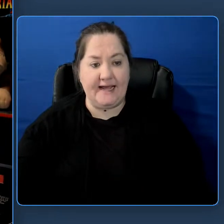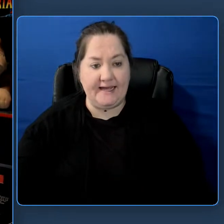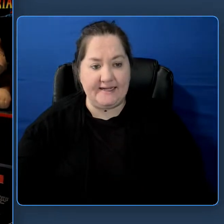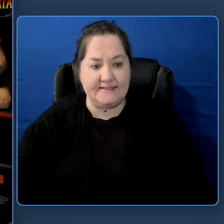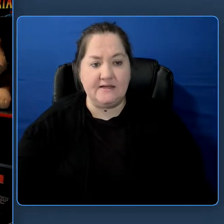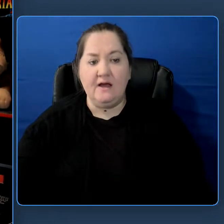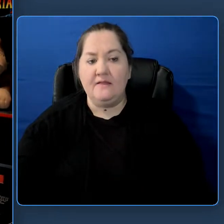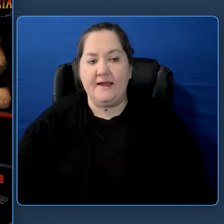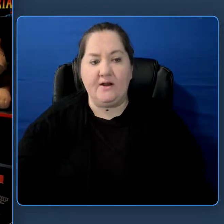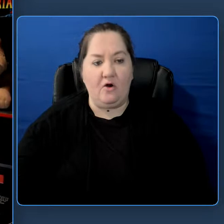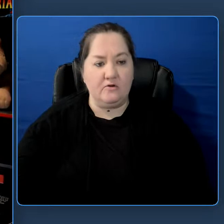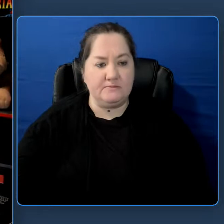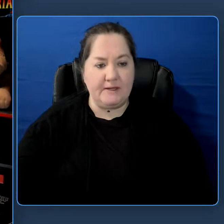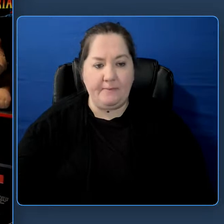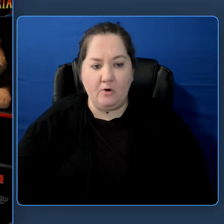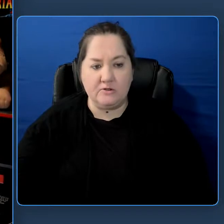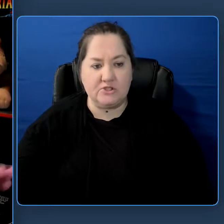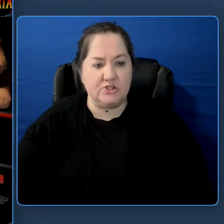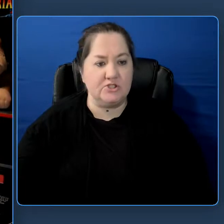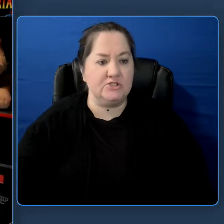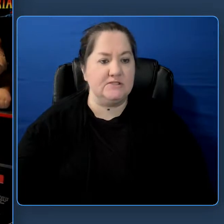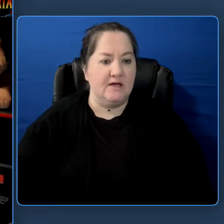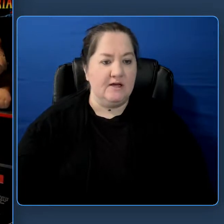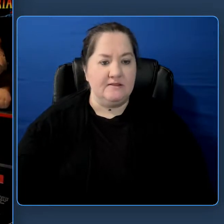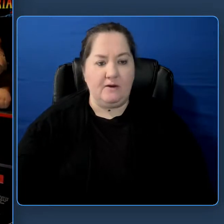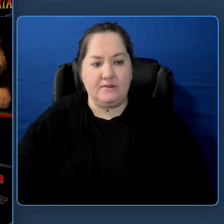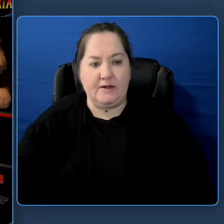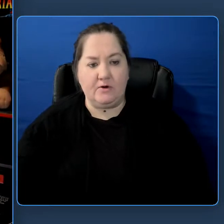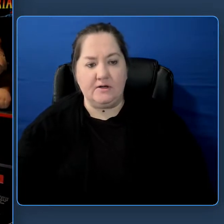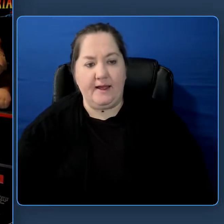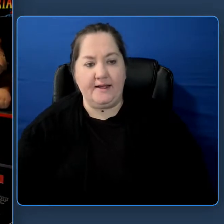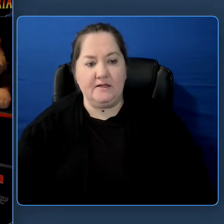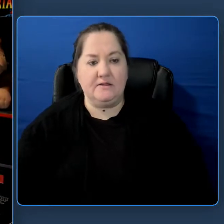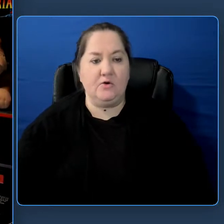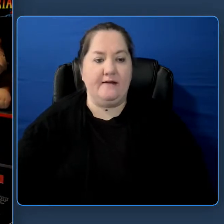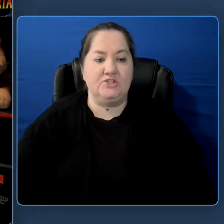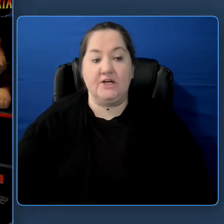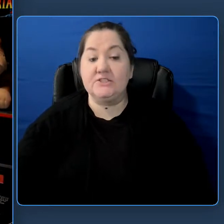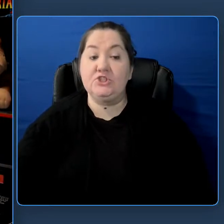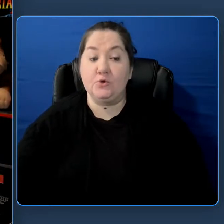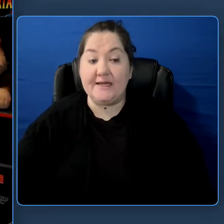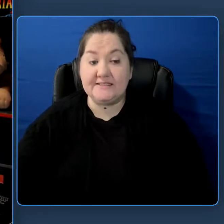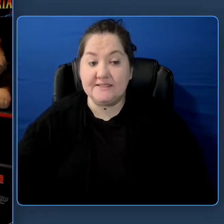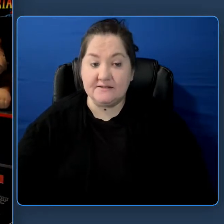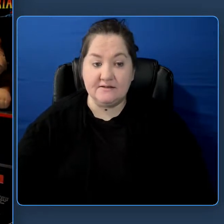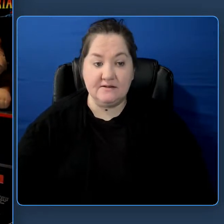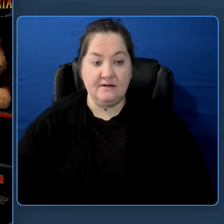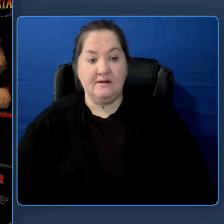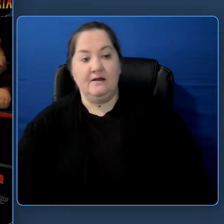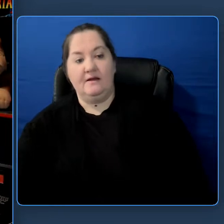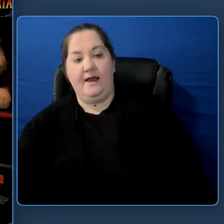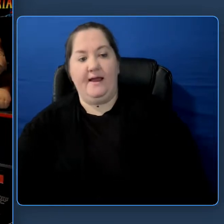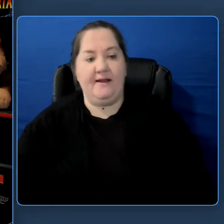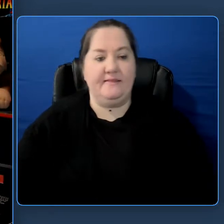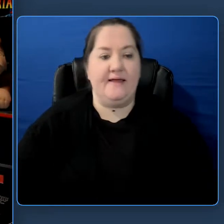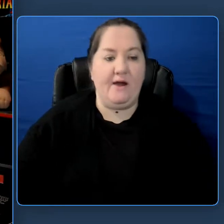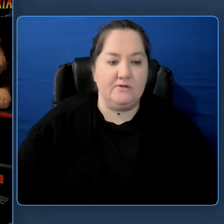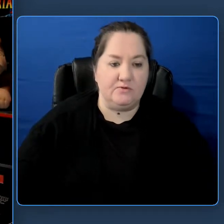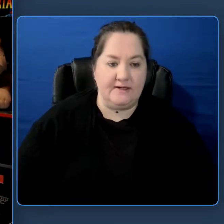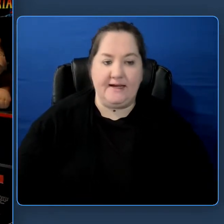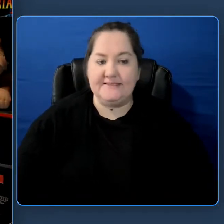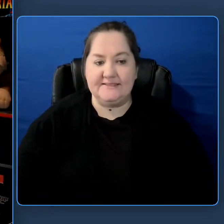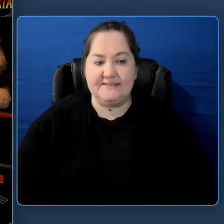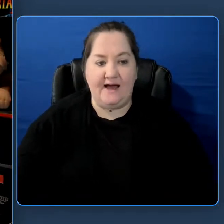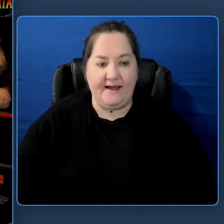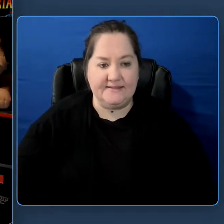in the 1980s, they had all those big posters they were like, you had just do it. And